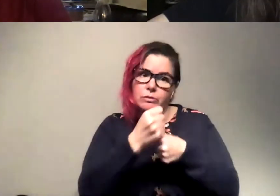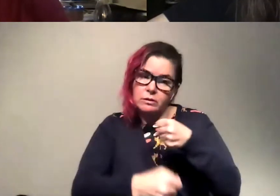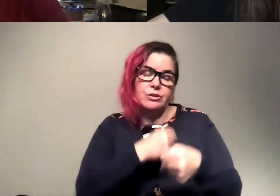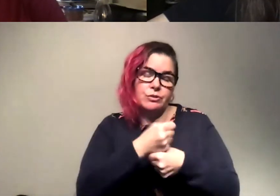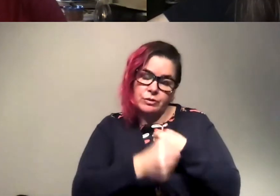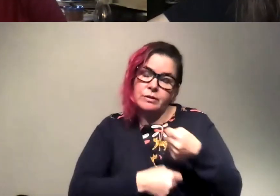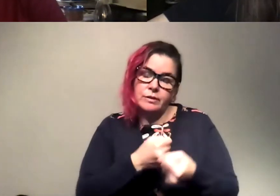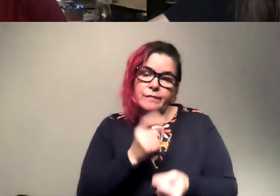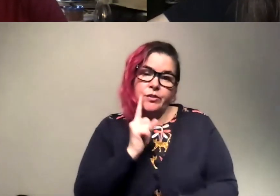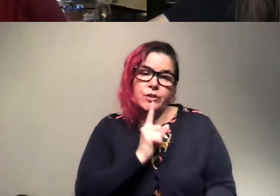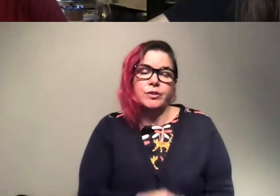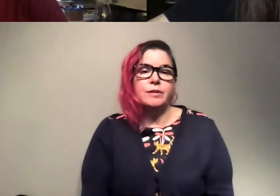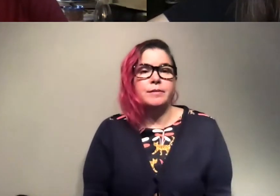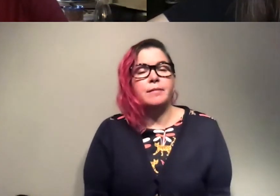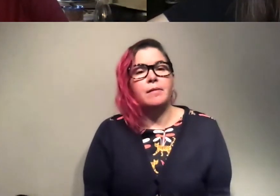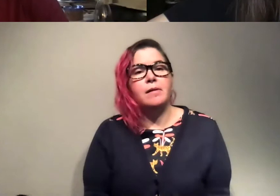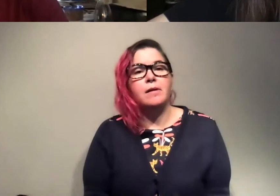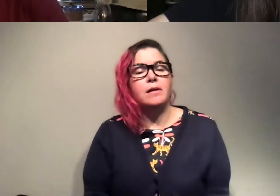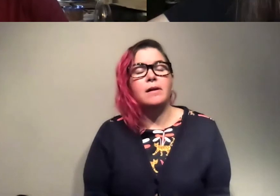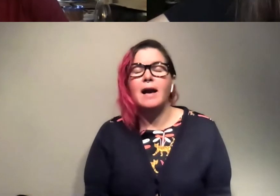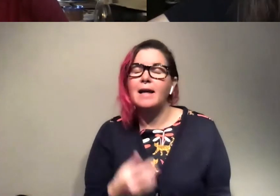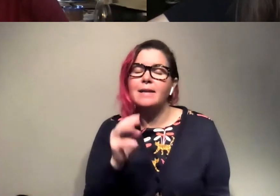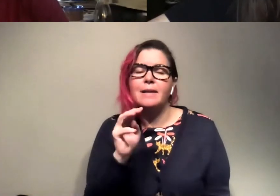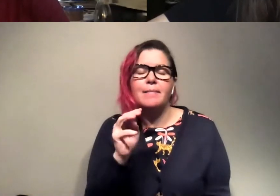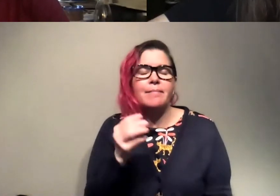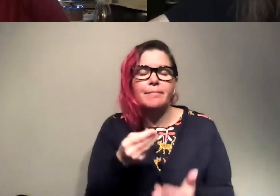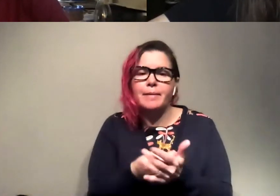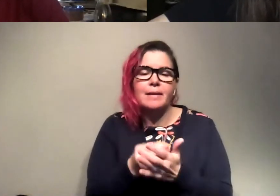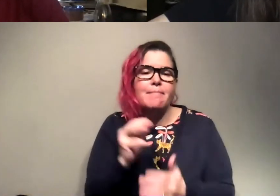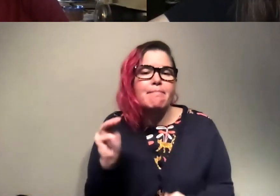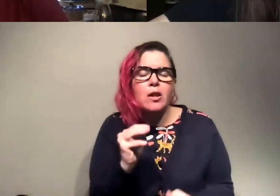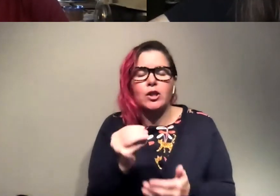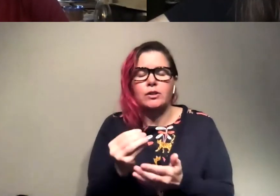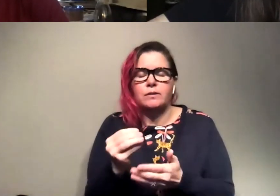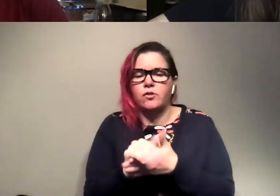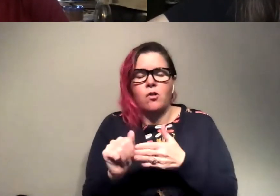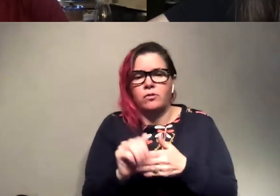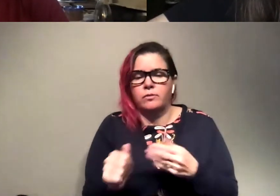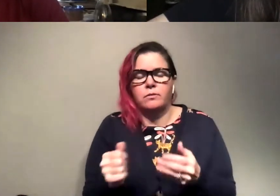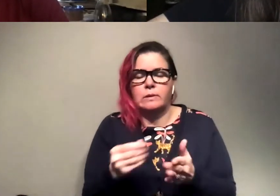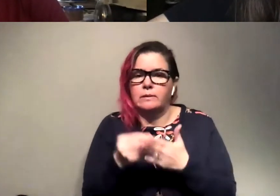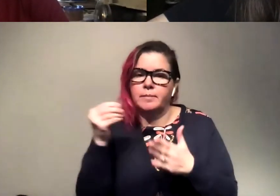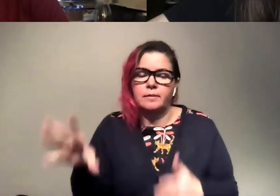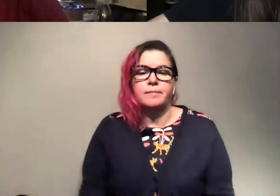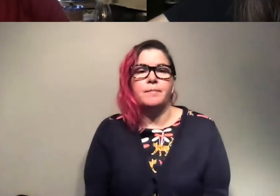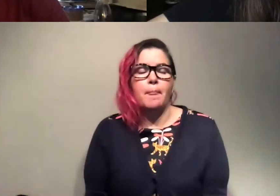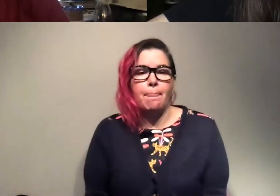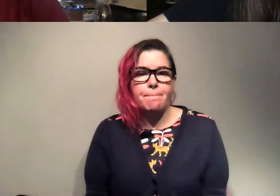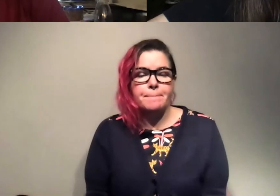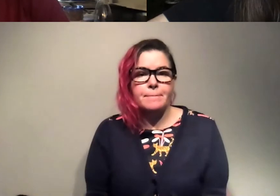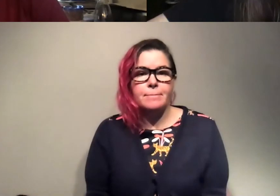about it. And it can be millions of dollars to be able to do that as well. So it's expensive too.